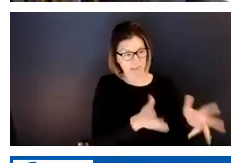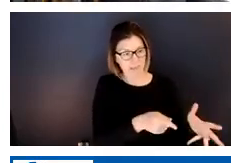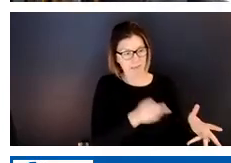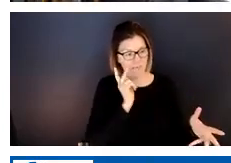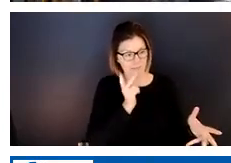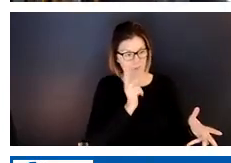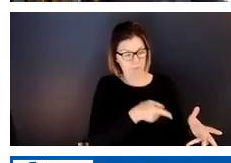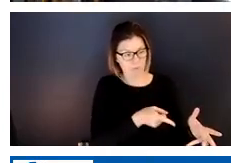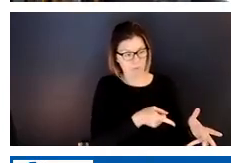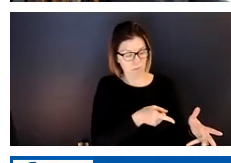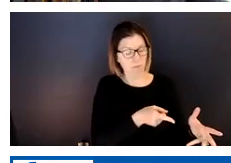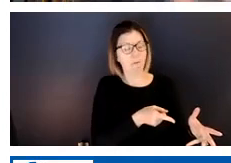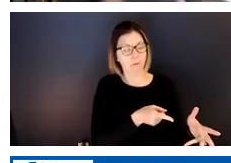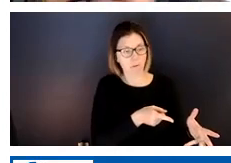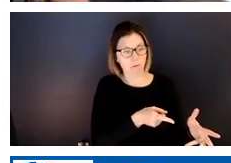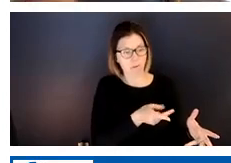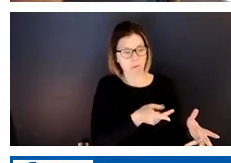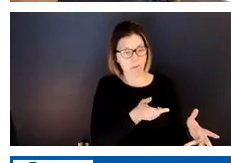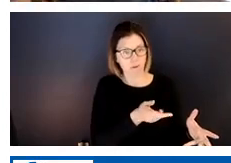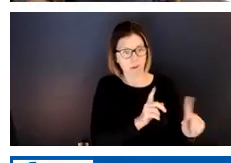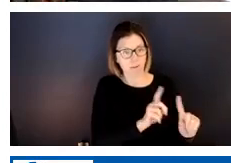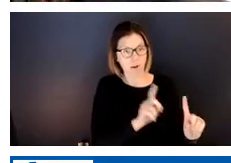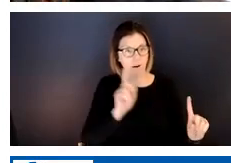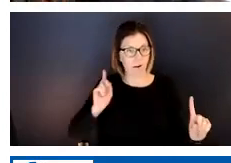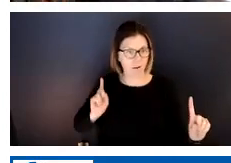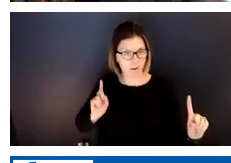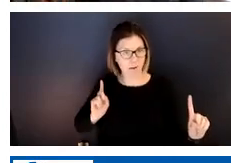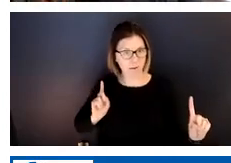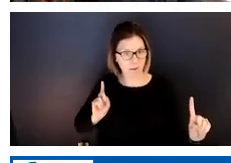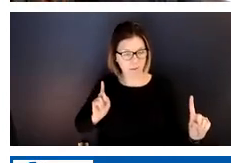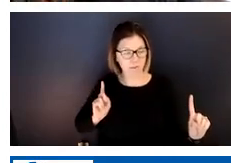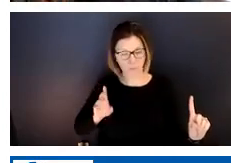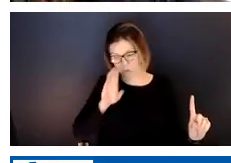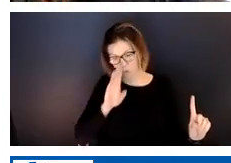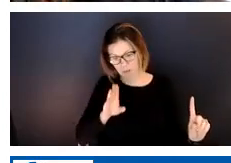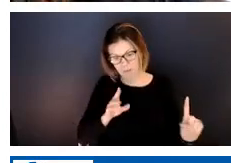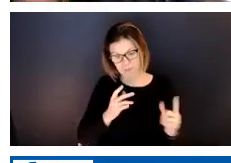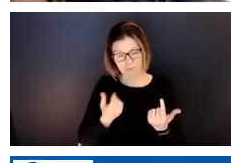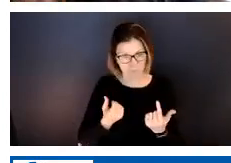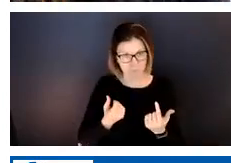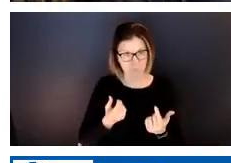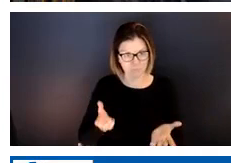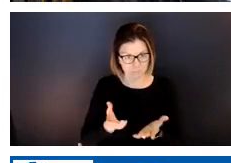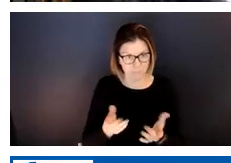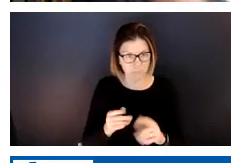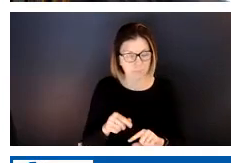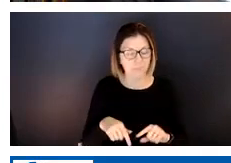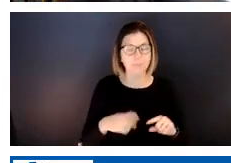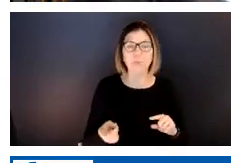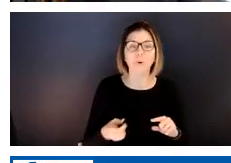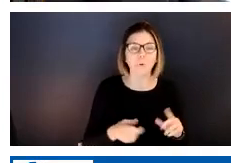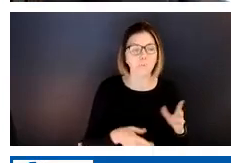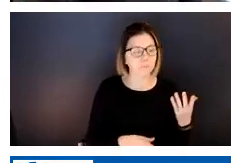visual support in place while also removing myself. And so in addition to